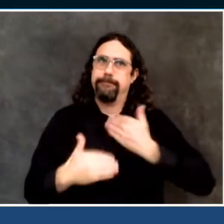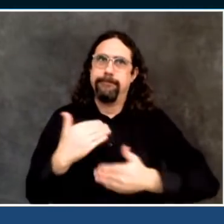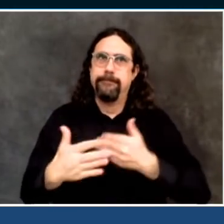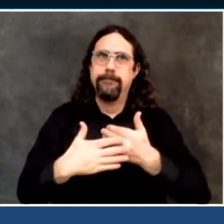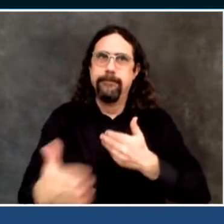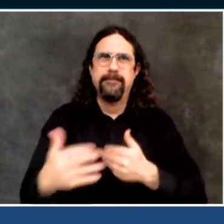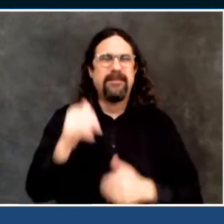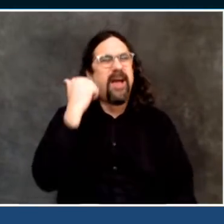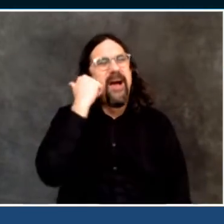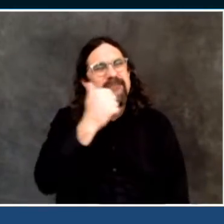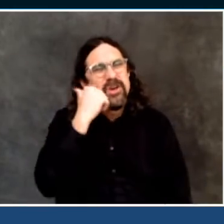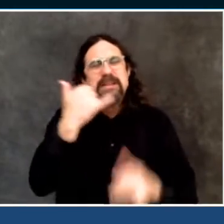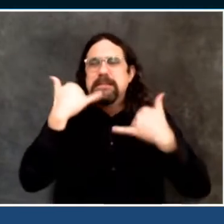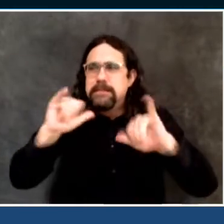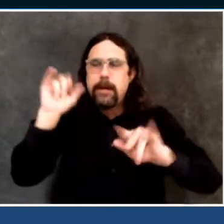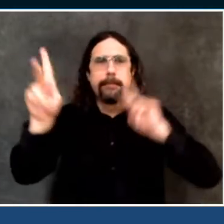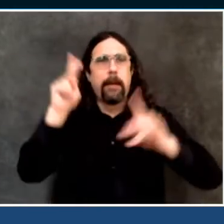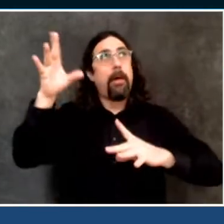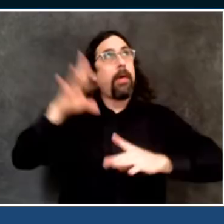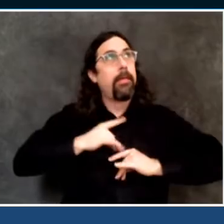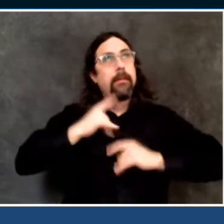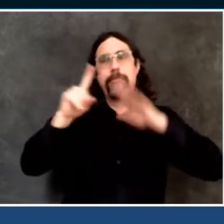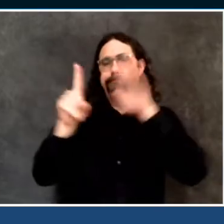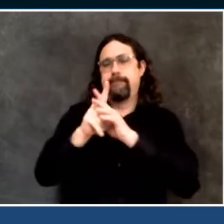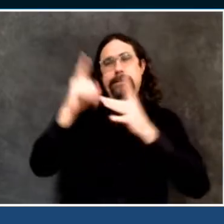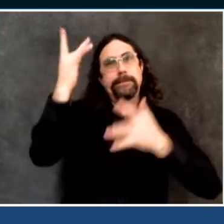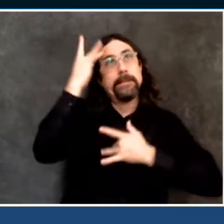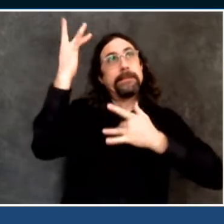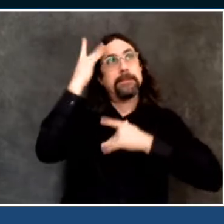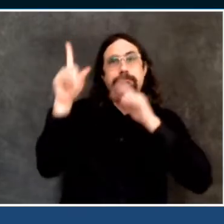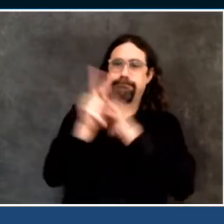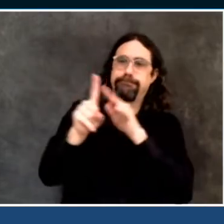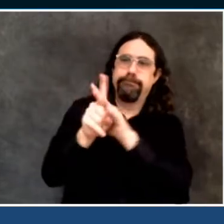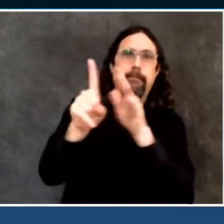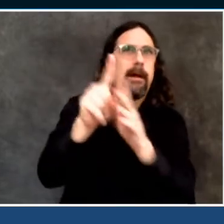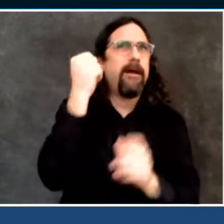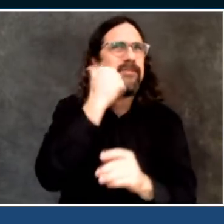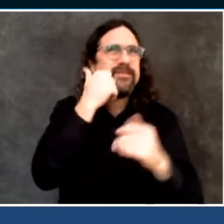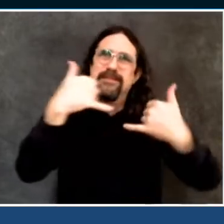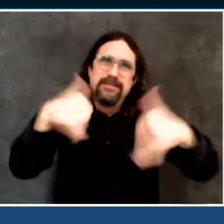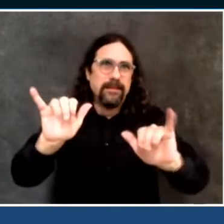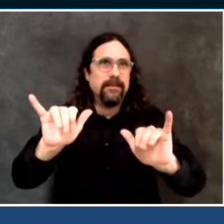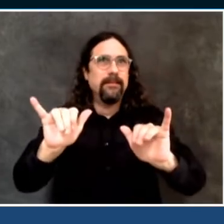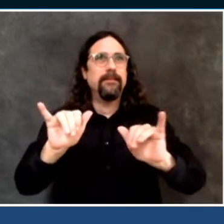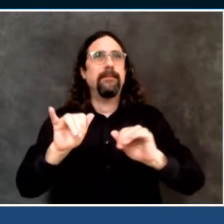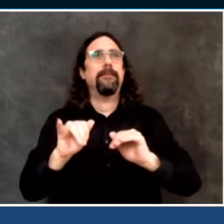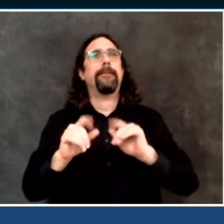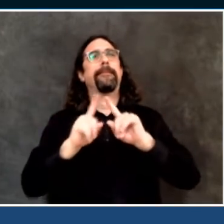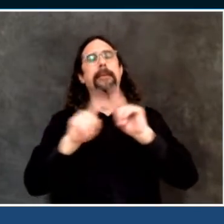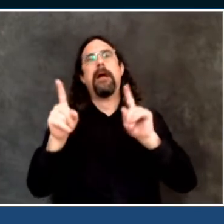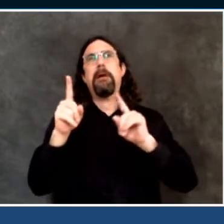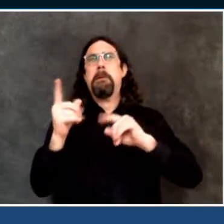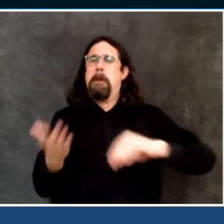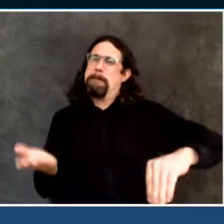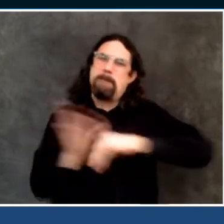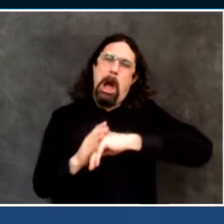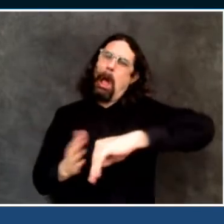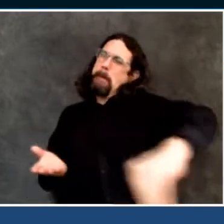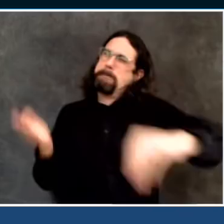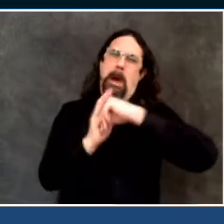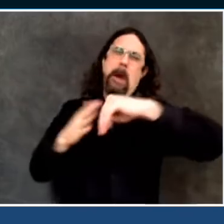sign. The hospitalizations have stabilized. For a long time, that just kept going up and up. We're now